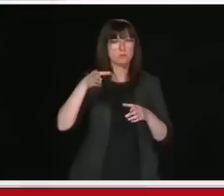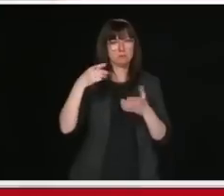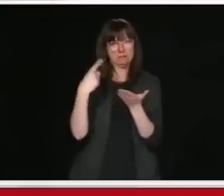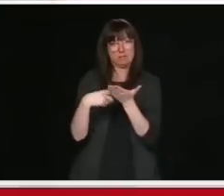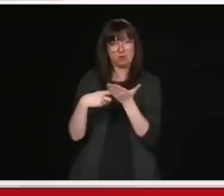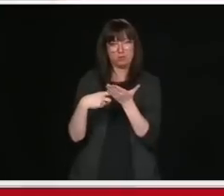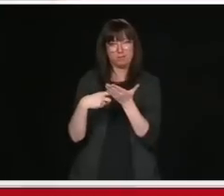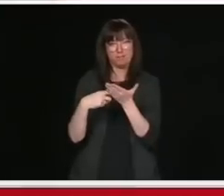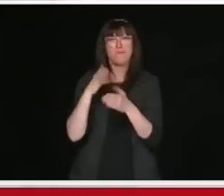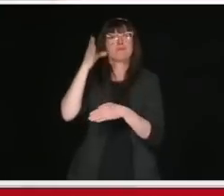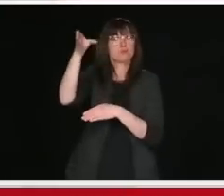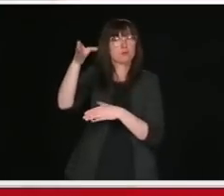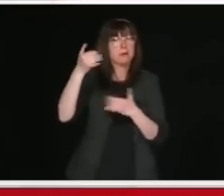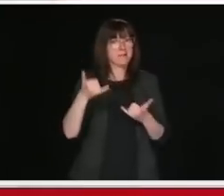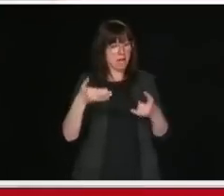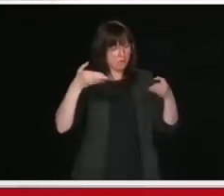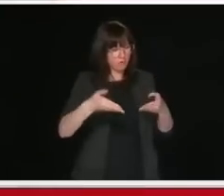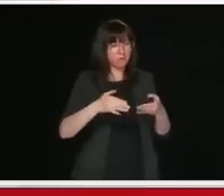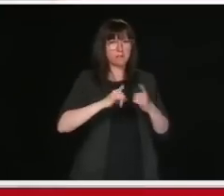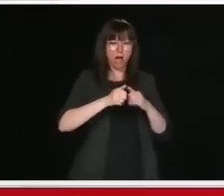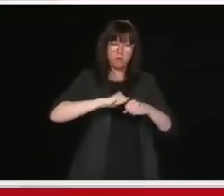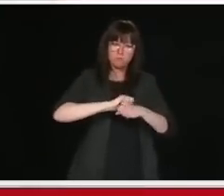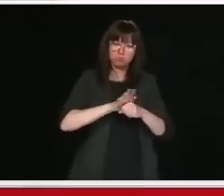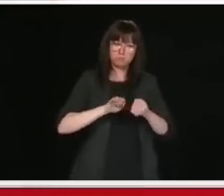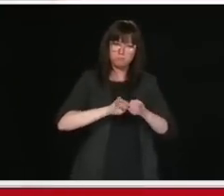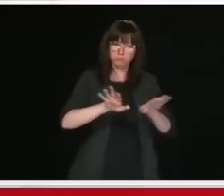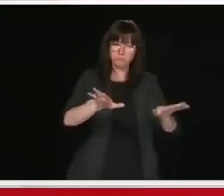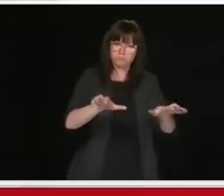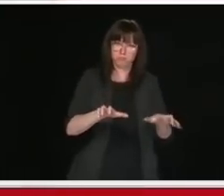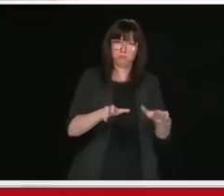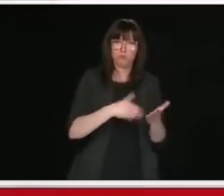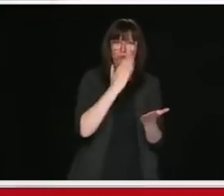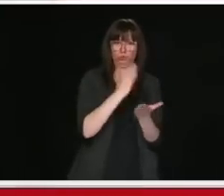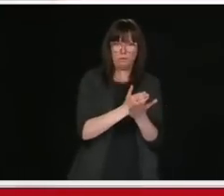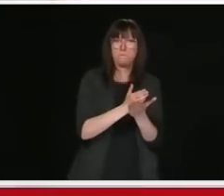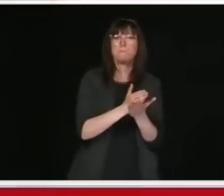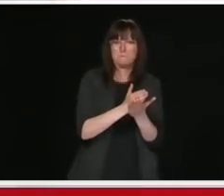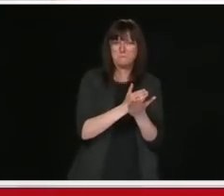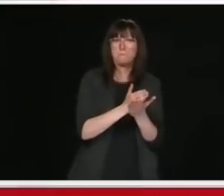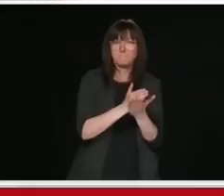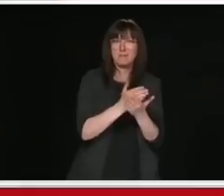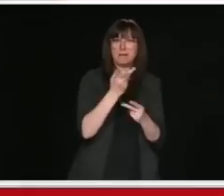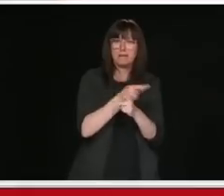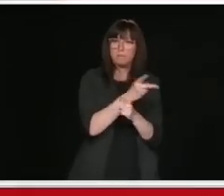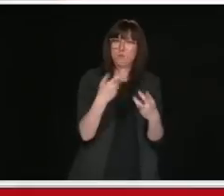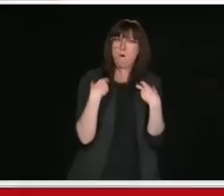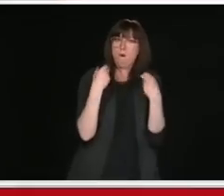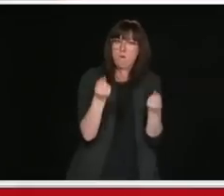through this in a way that keeps Canadians whole and safe.